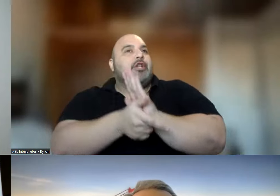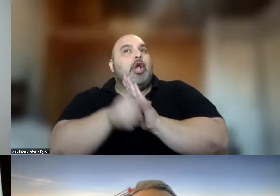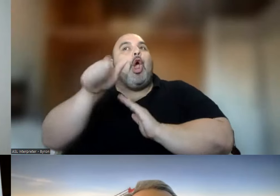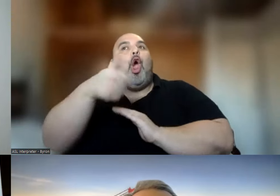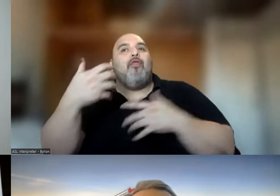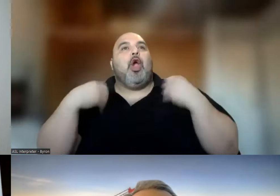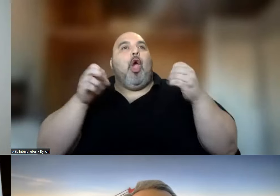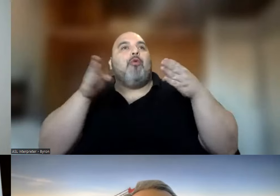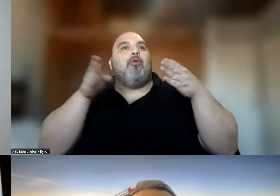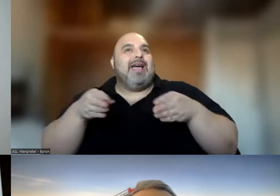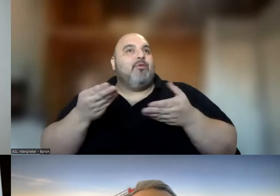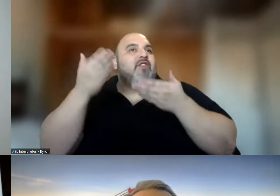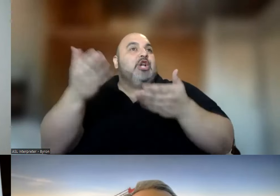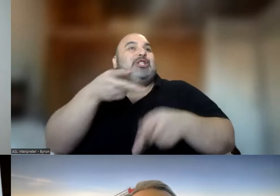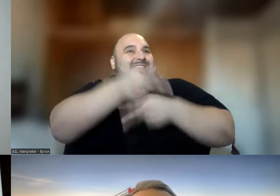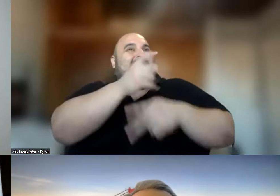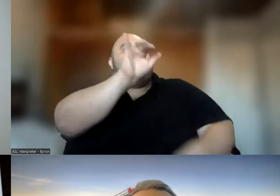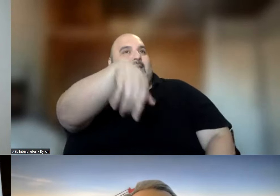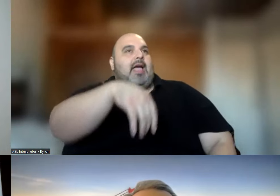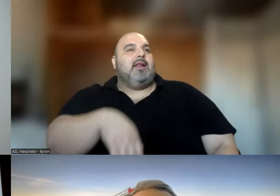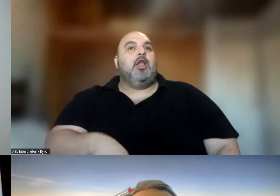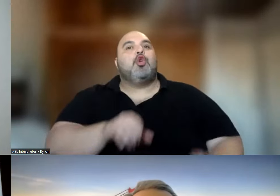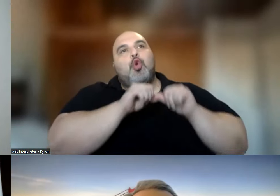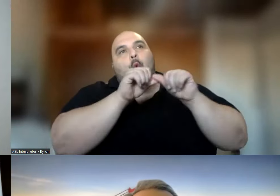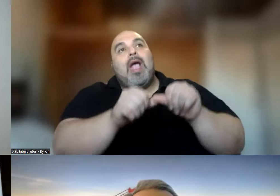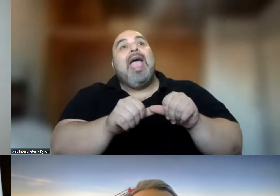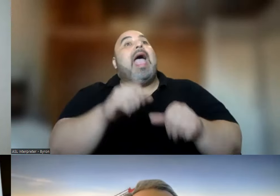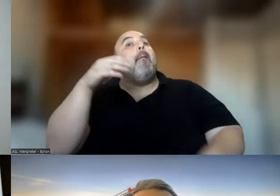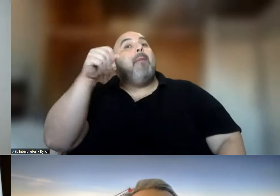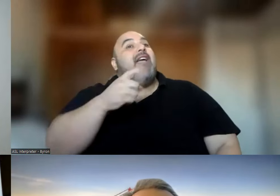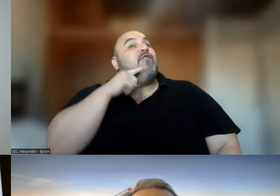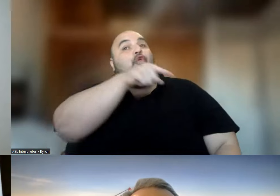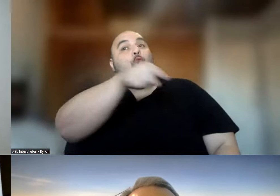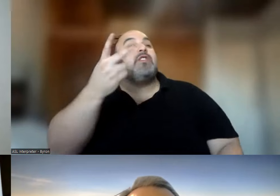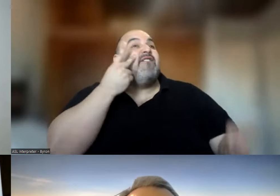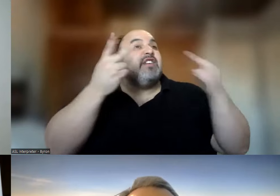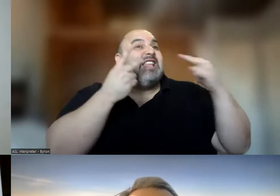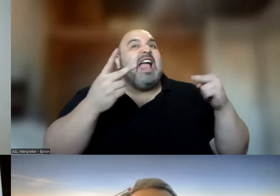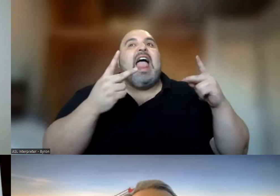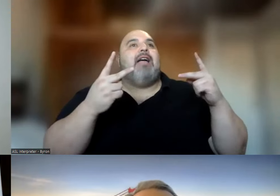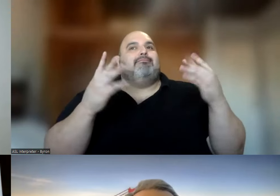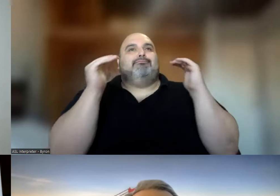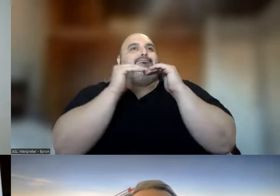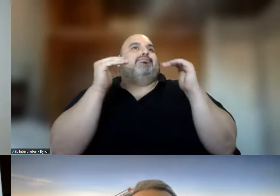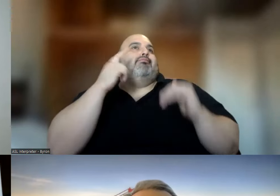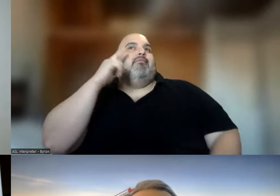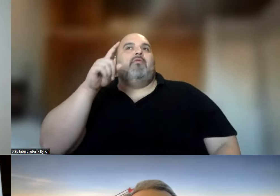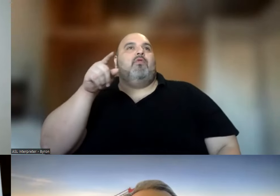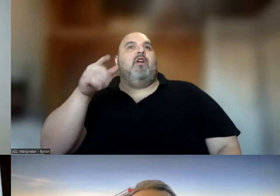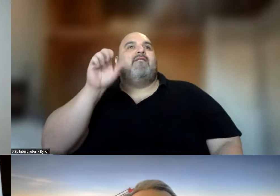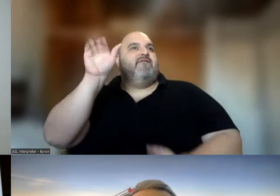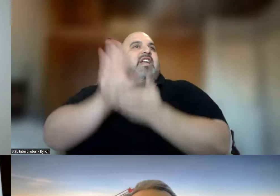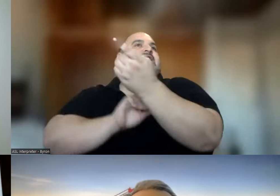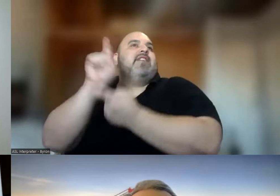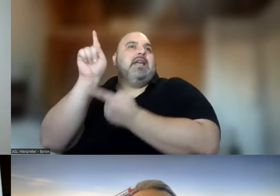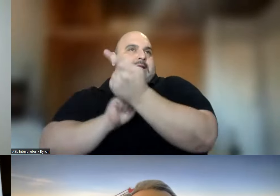providers through legislation, to keep that work going too, and paying for those visits at the same level that you would pay for in face-to-face. And I